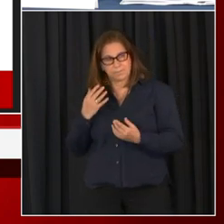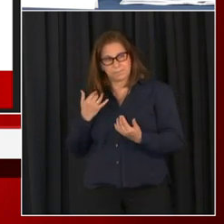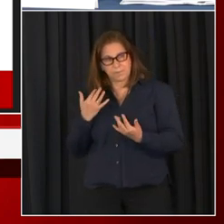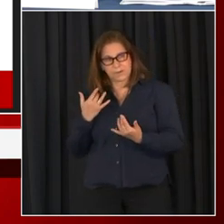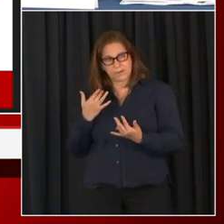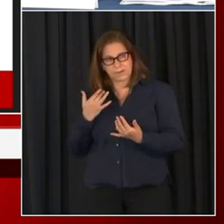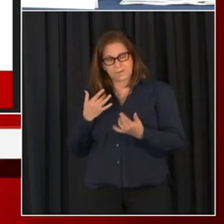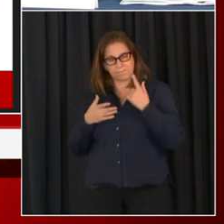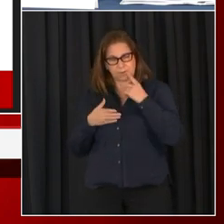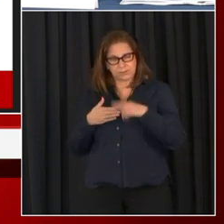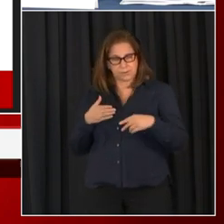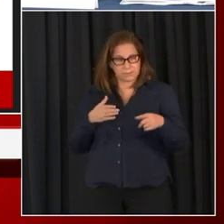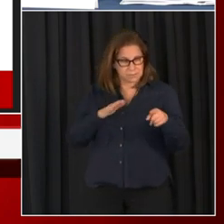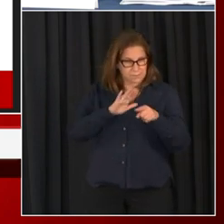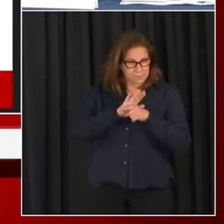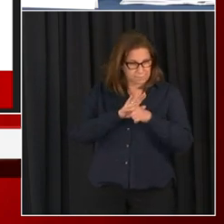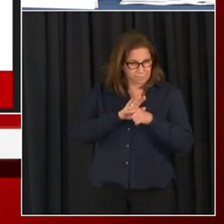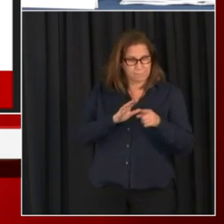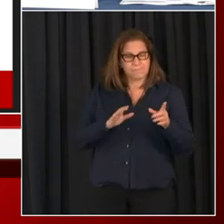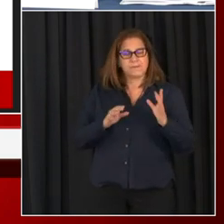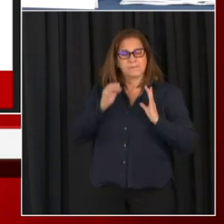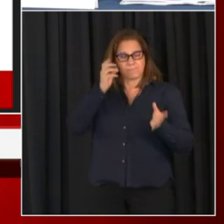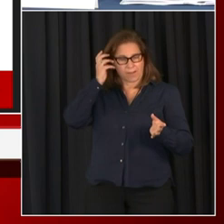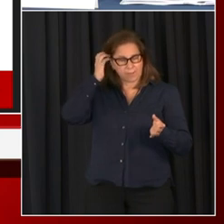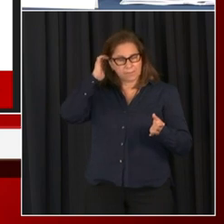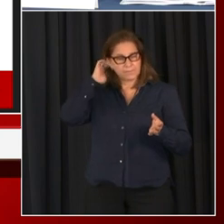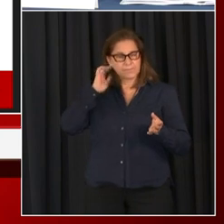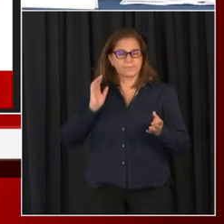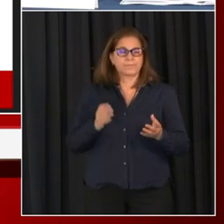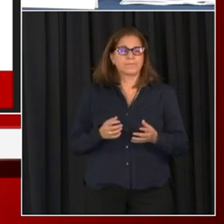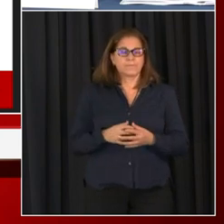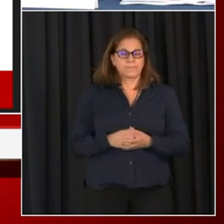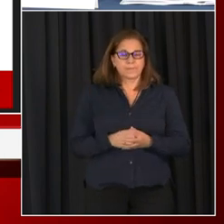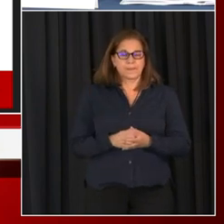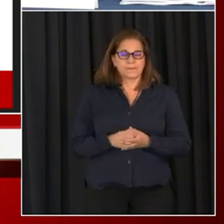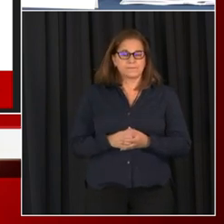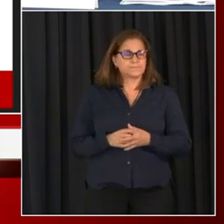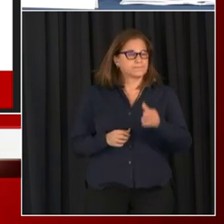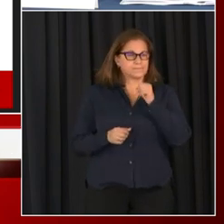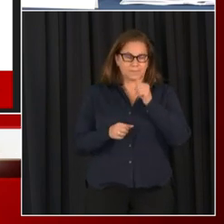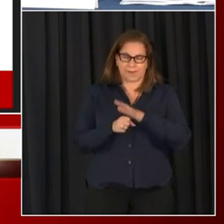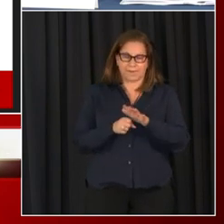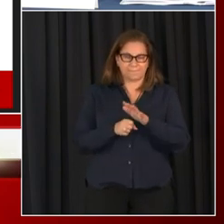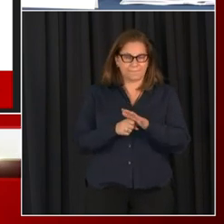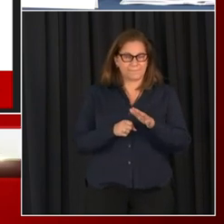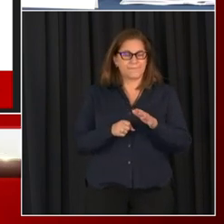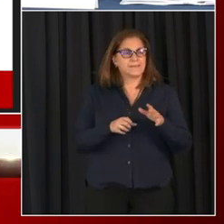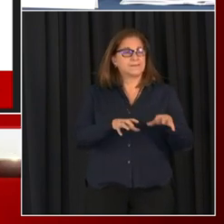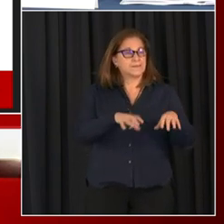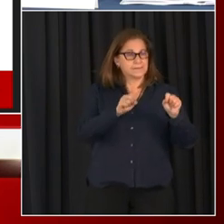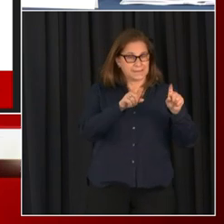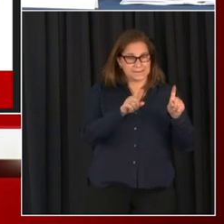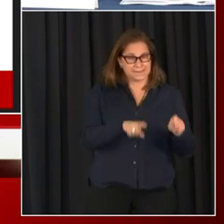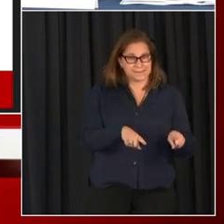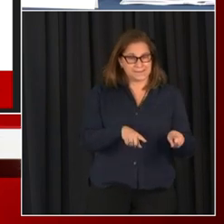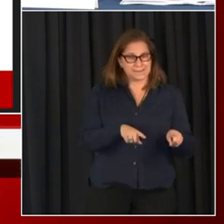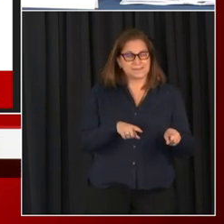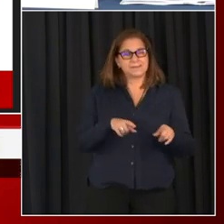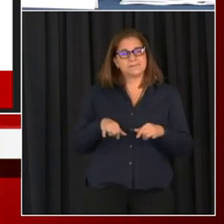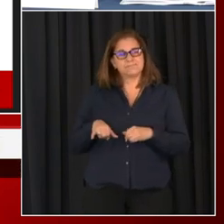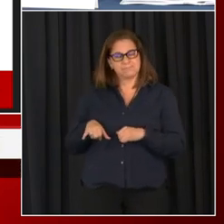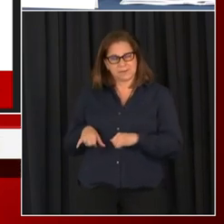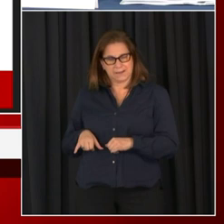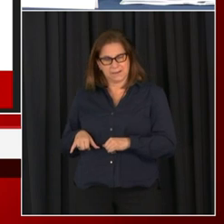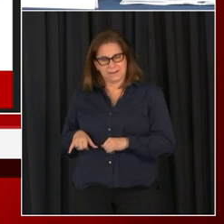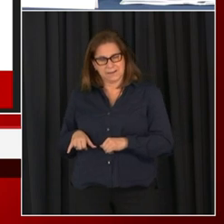because you plan to travel outside of the region isn't sufficient. You should test, quarantine, and then